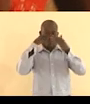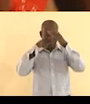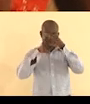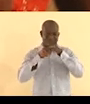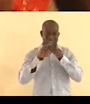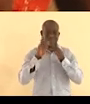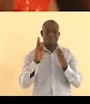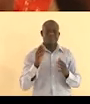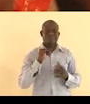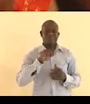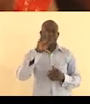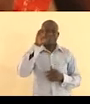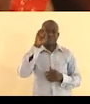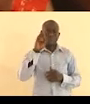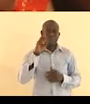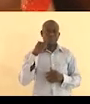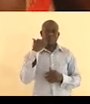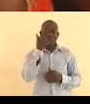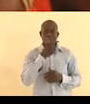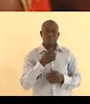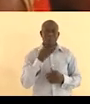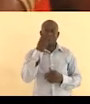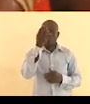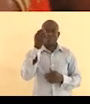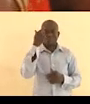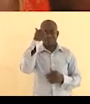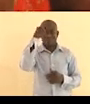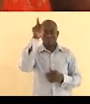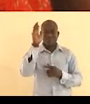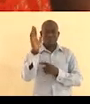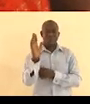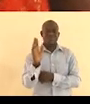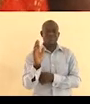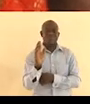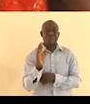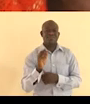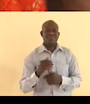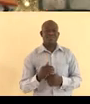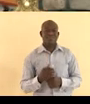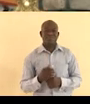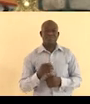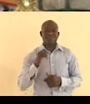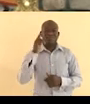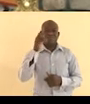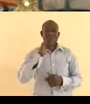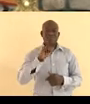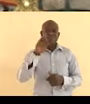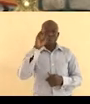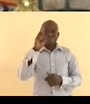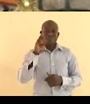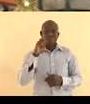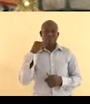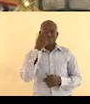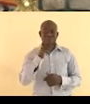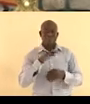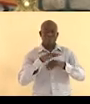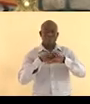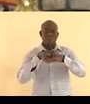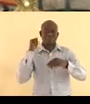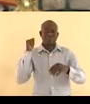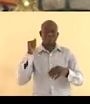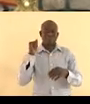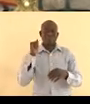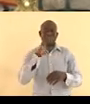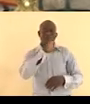The prophet is one who speaks for God, prophetess. He is one who is called